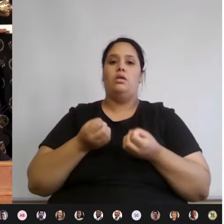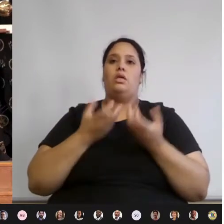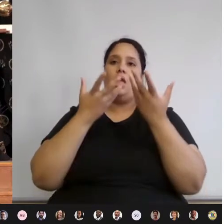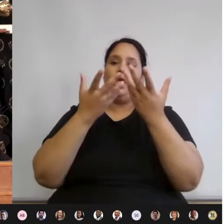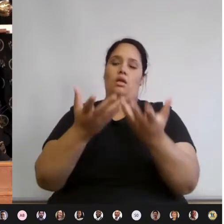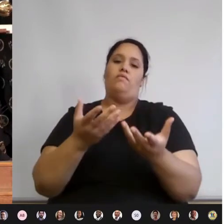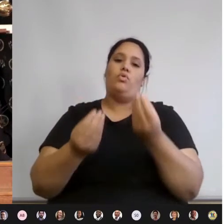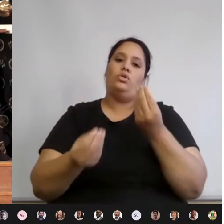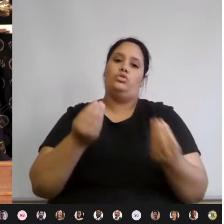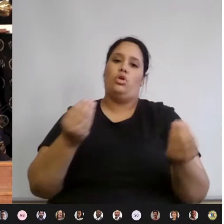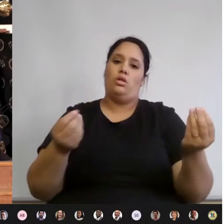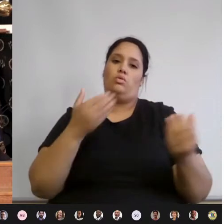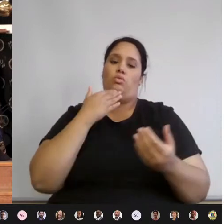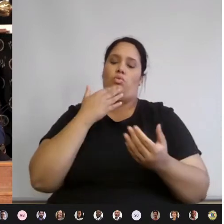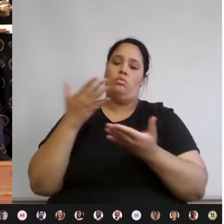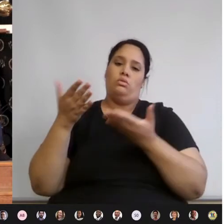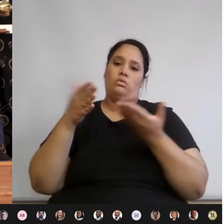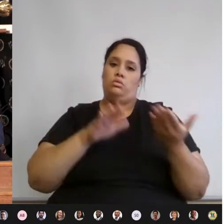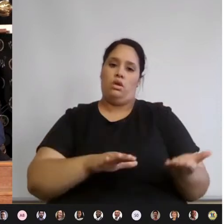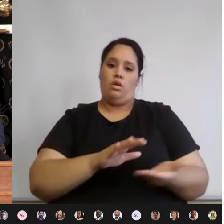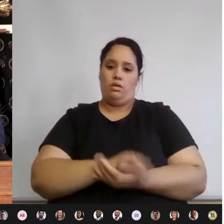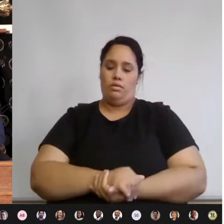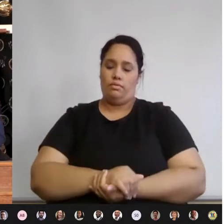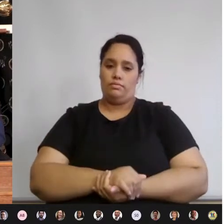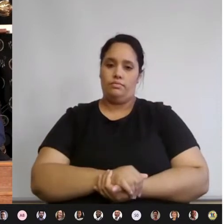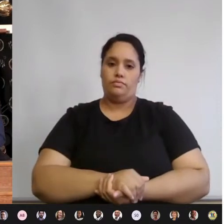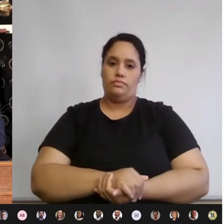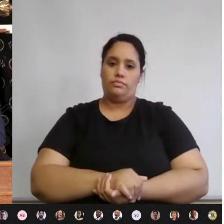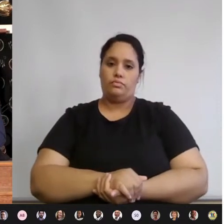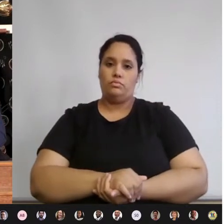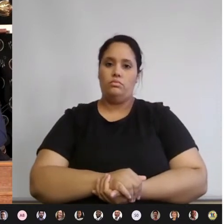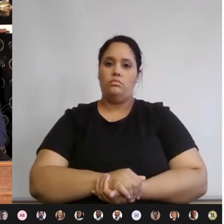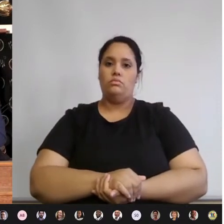young children who were lost to us. I think that would be a good